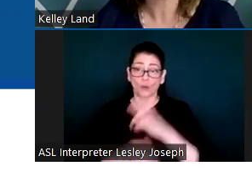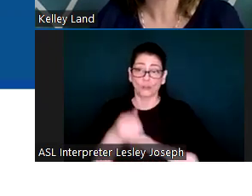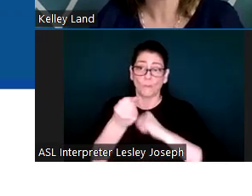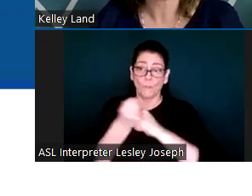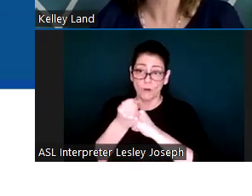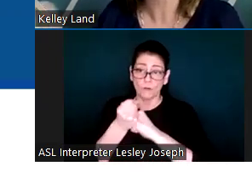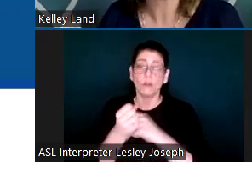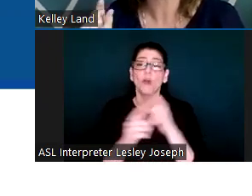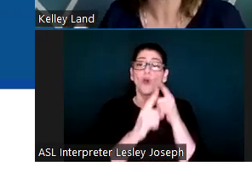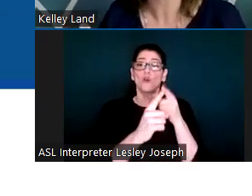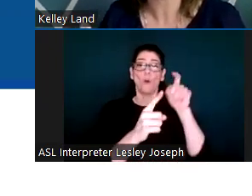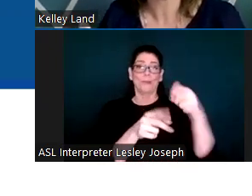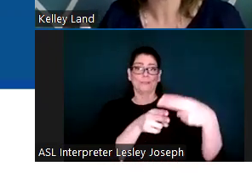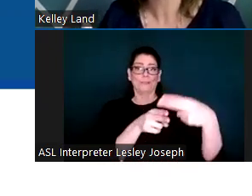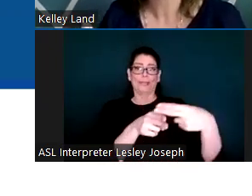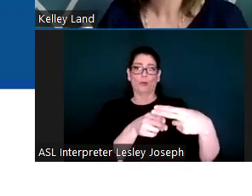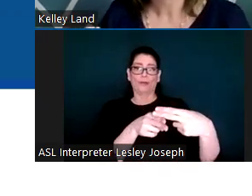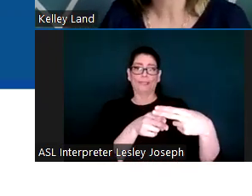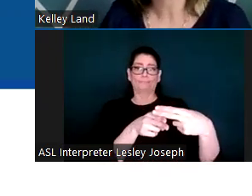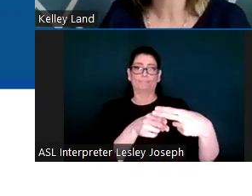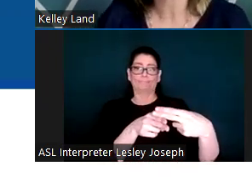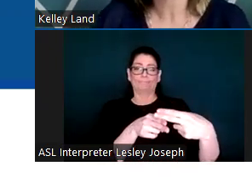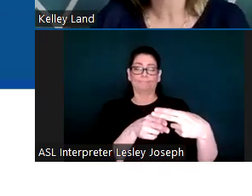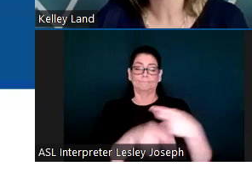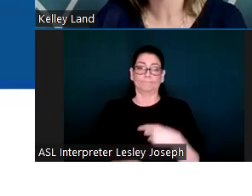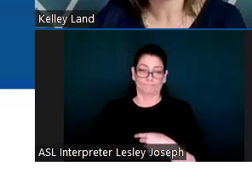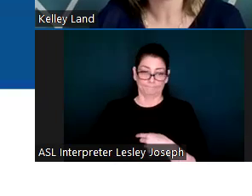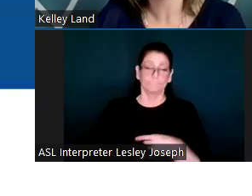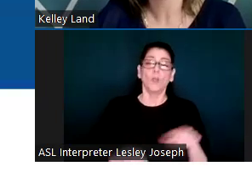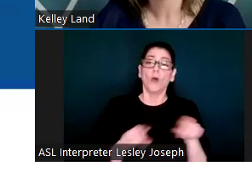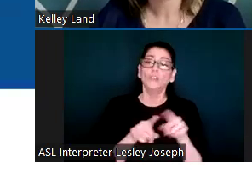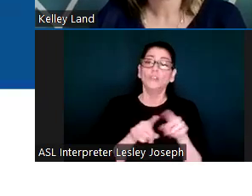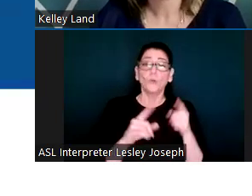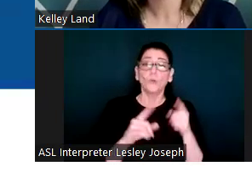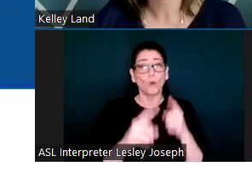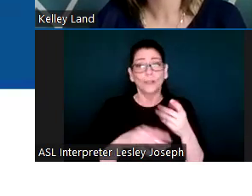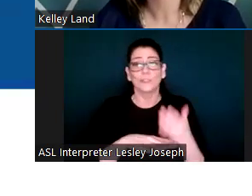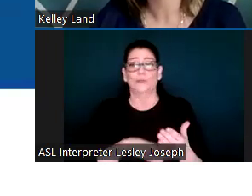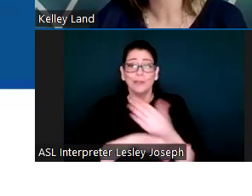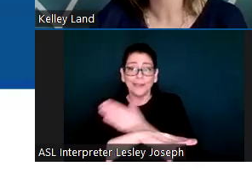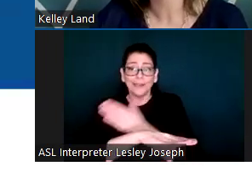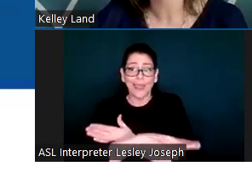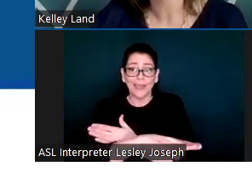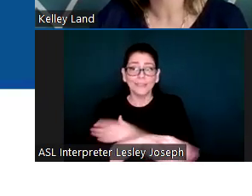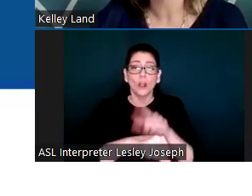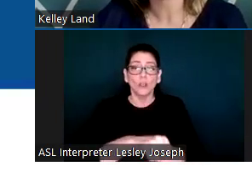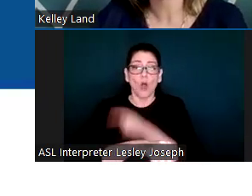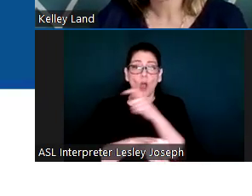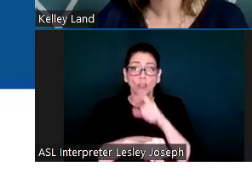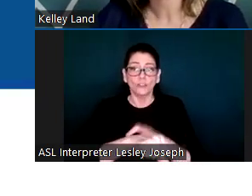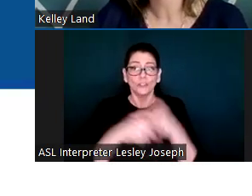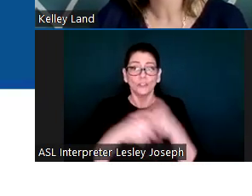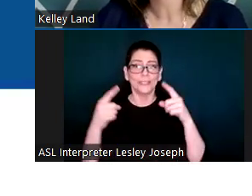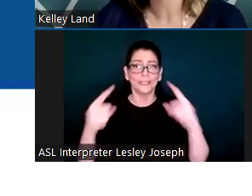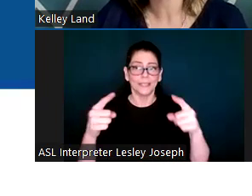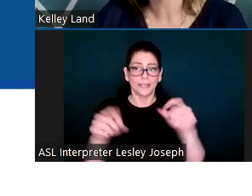have it does need to be temporary. It needs to be intended to enhance their long-term success at work,